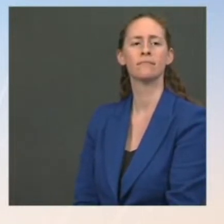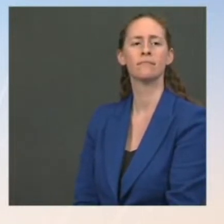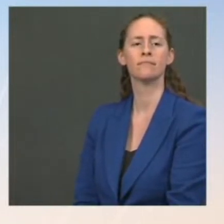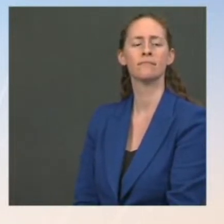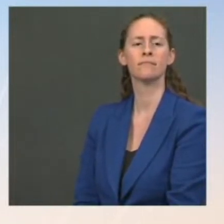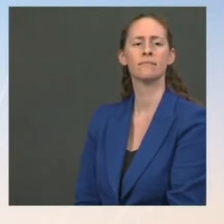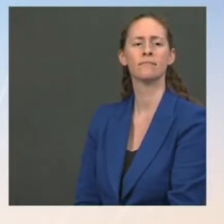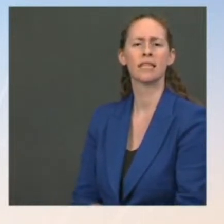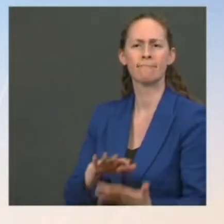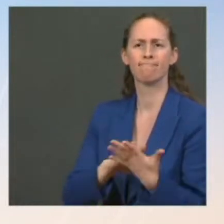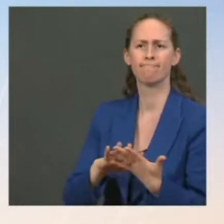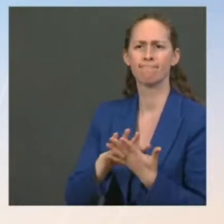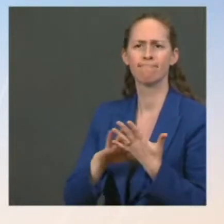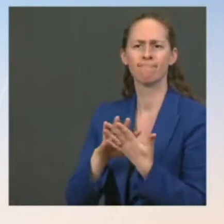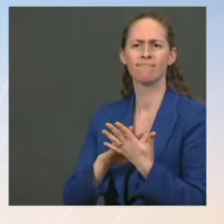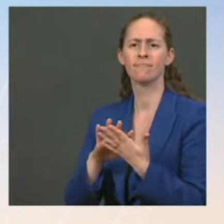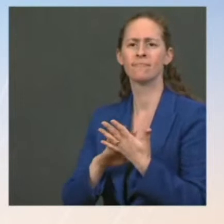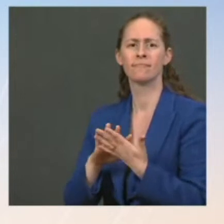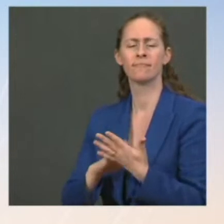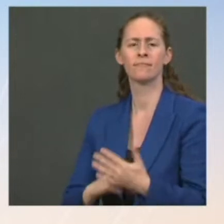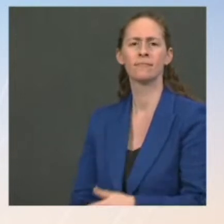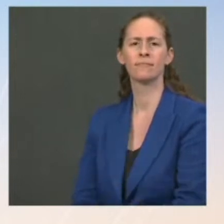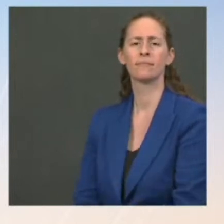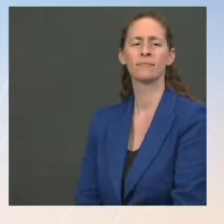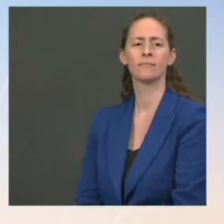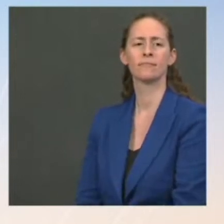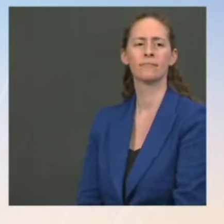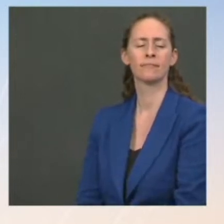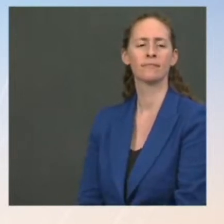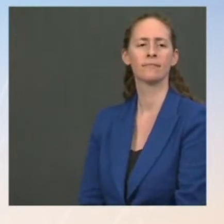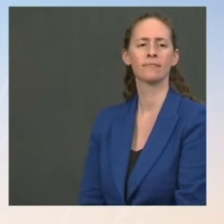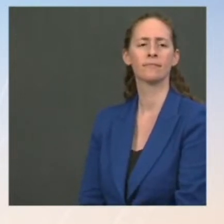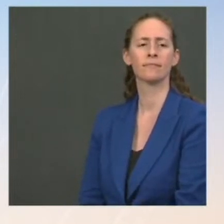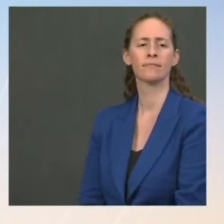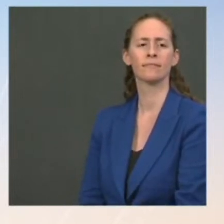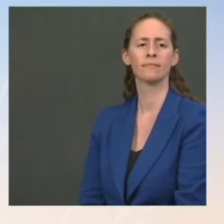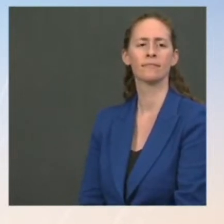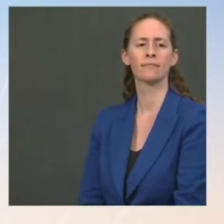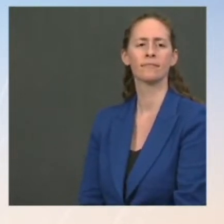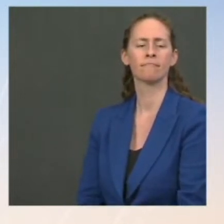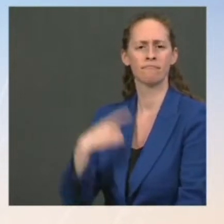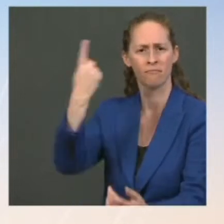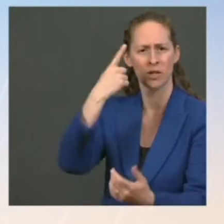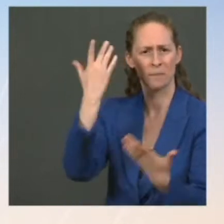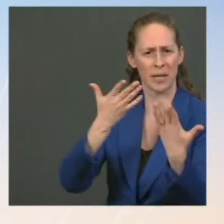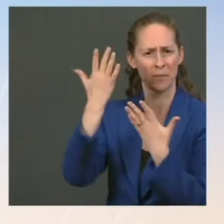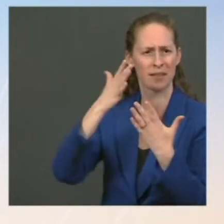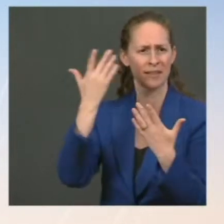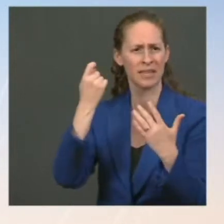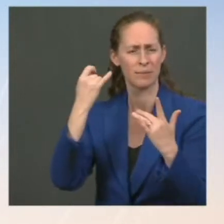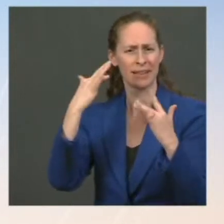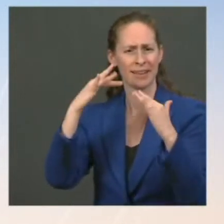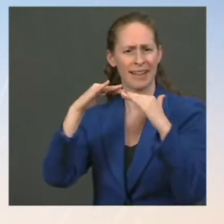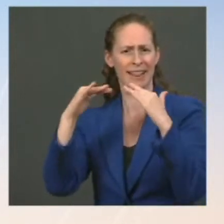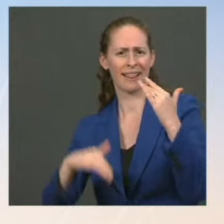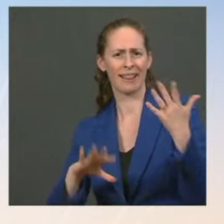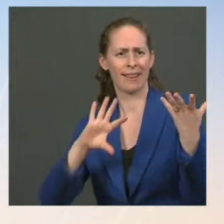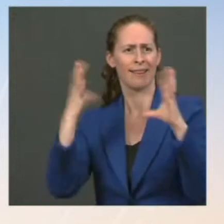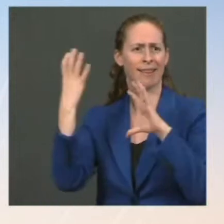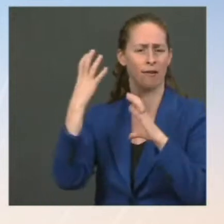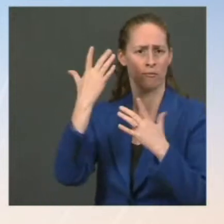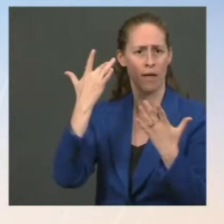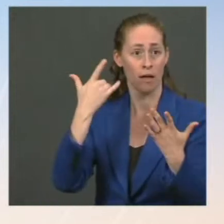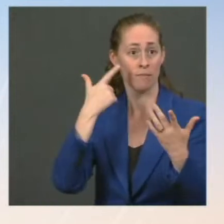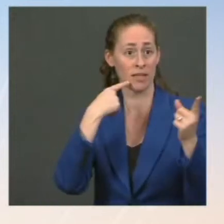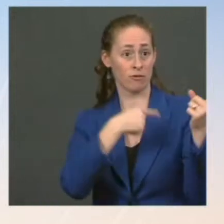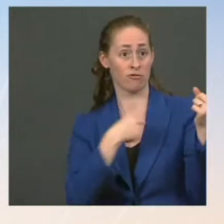Canadians, doesn't that create sort of an incentive structure that would give China more reason to do this sort of thing again? Well, I